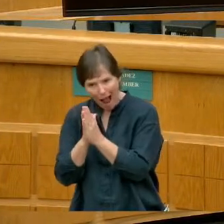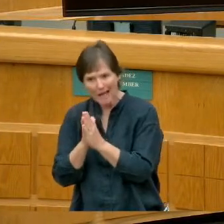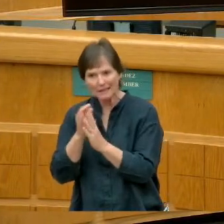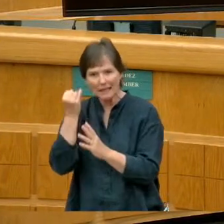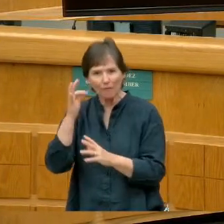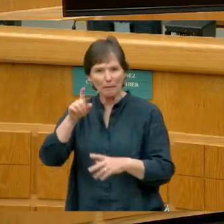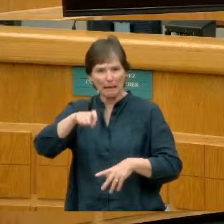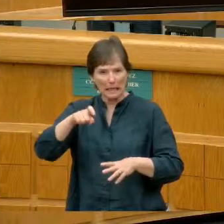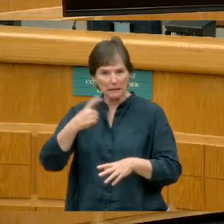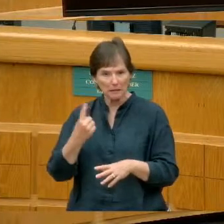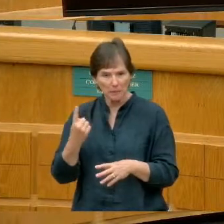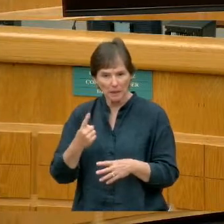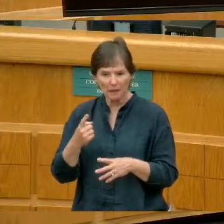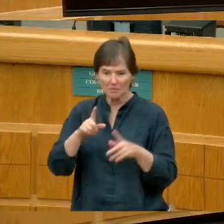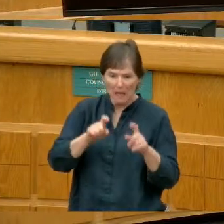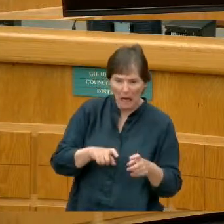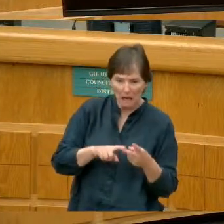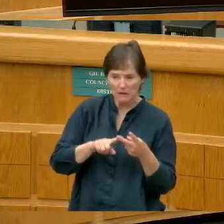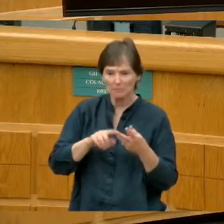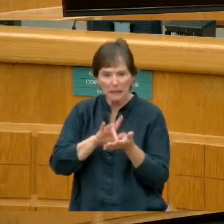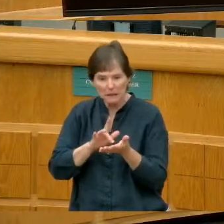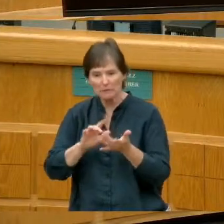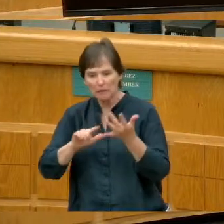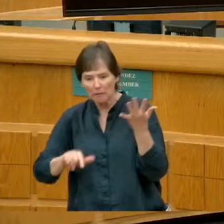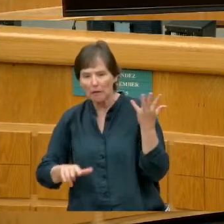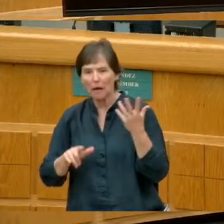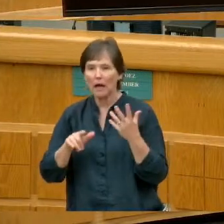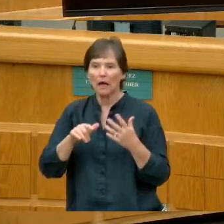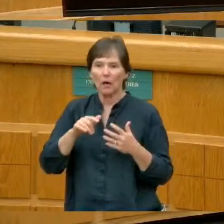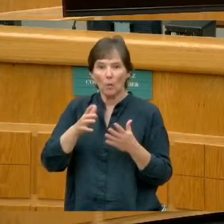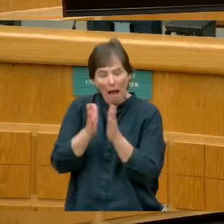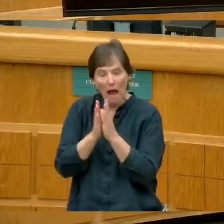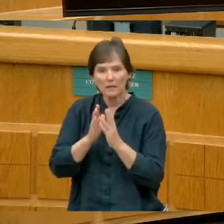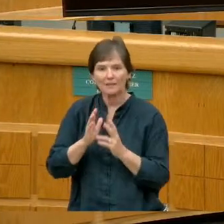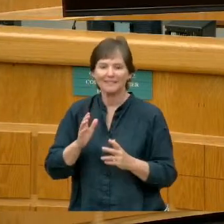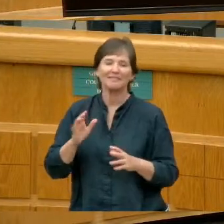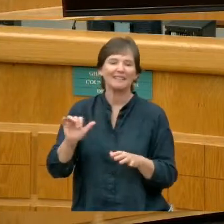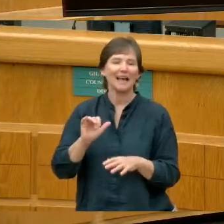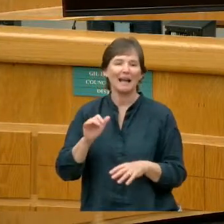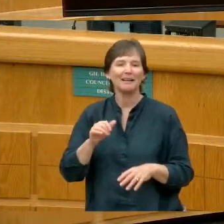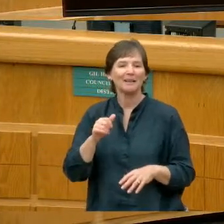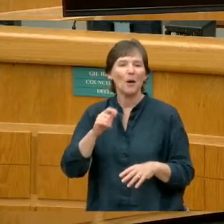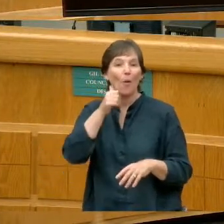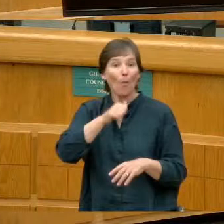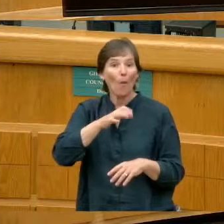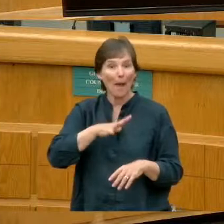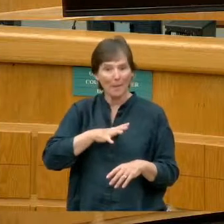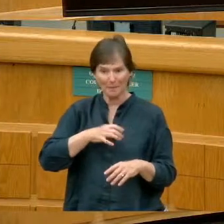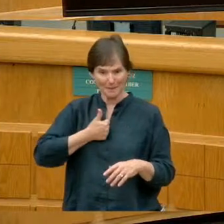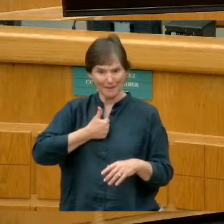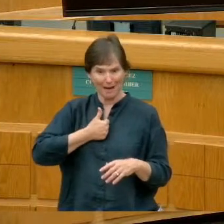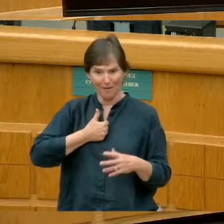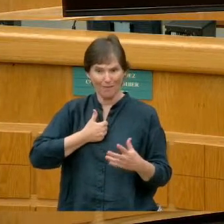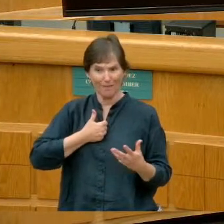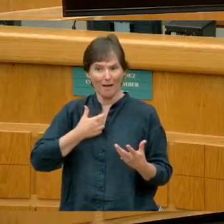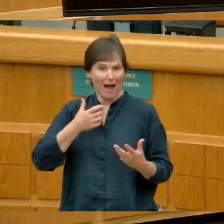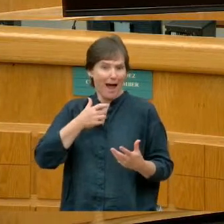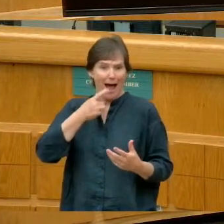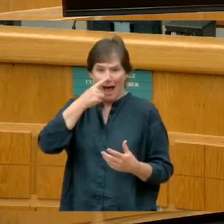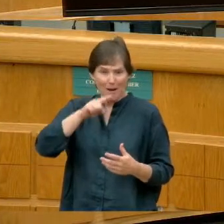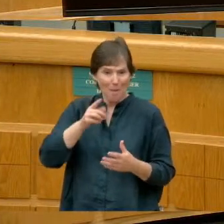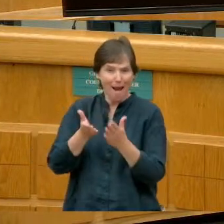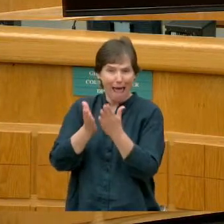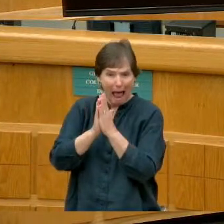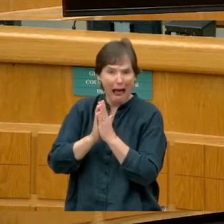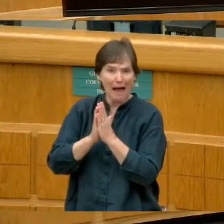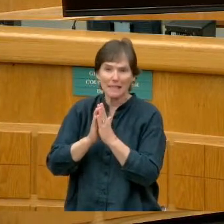about you, but this is where being a female is good. I don't mind asking for directions. And that's what we do when we get into trouble. We want